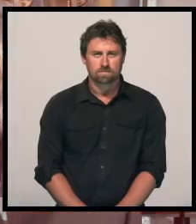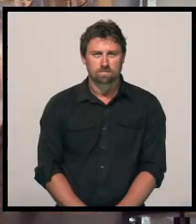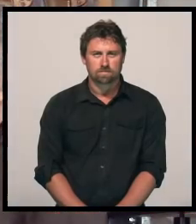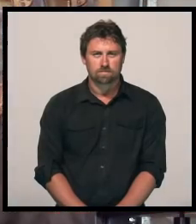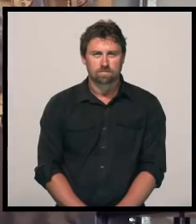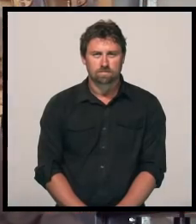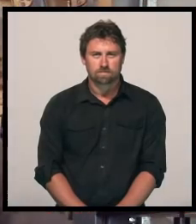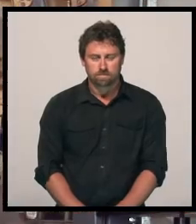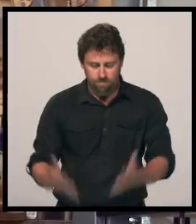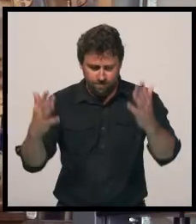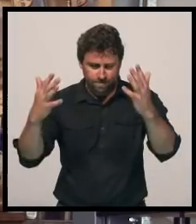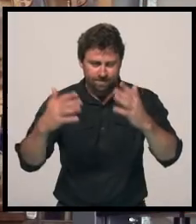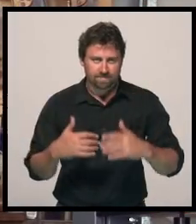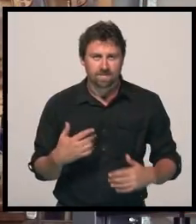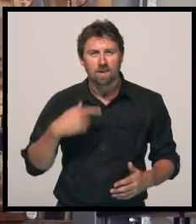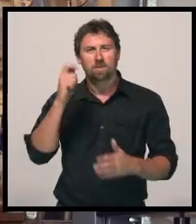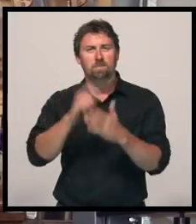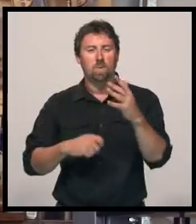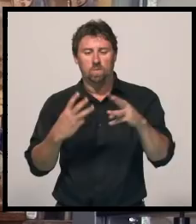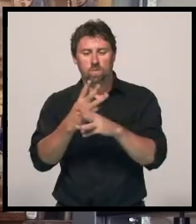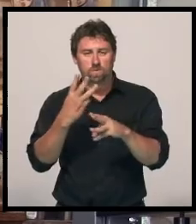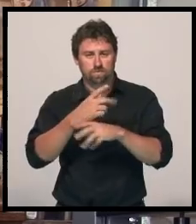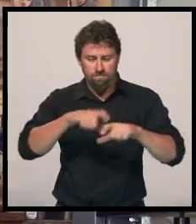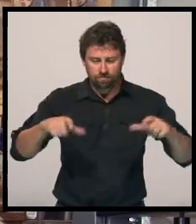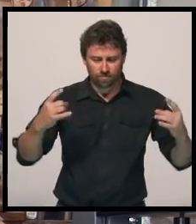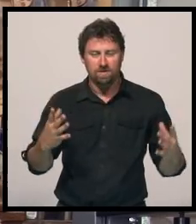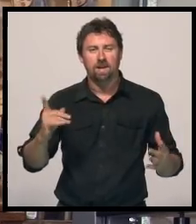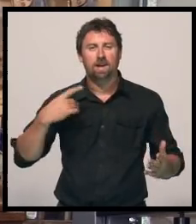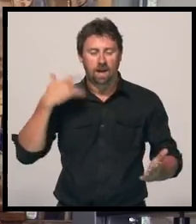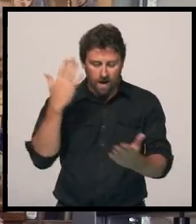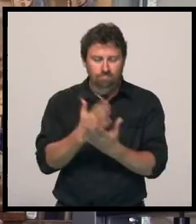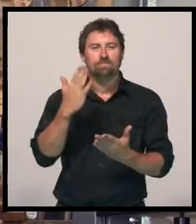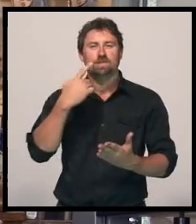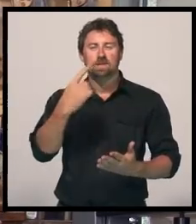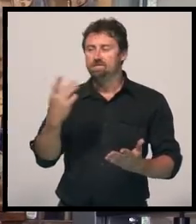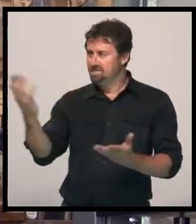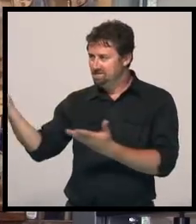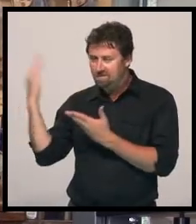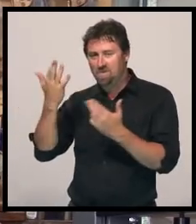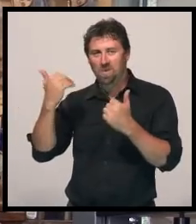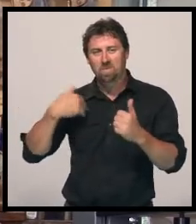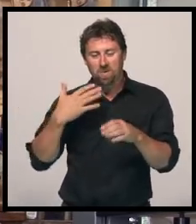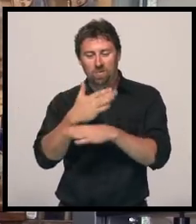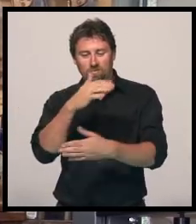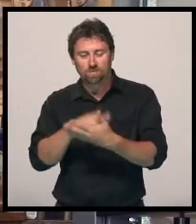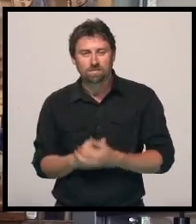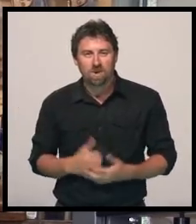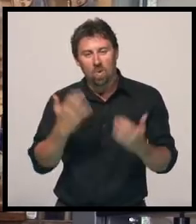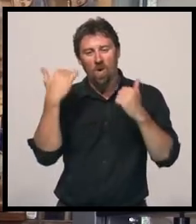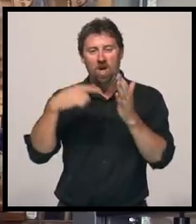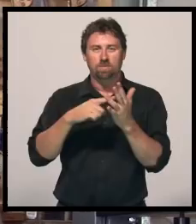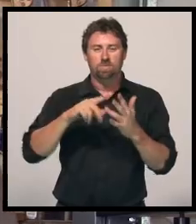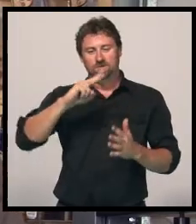Well, there you go. I've got my timber and now I can officially say welcome to my shed and welcome to the new season.